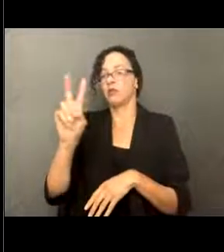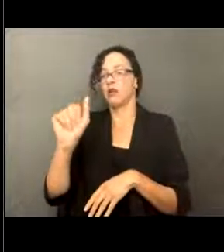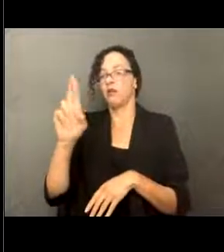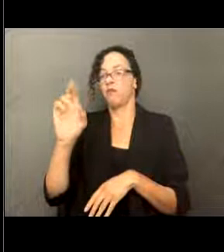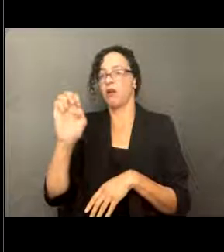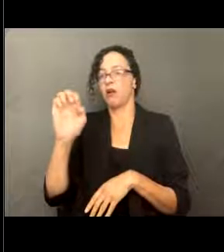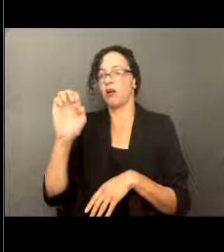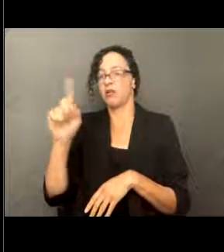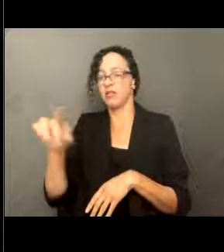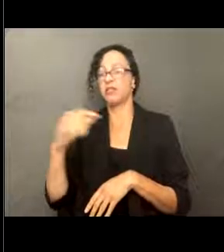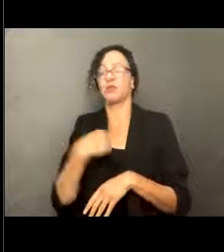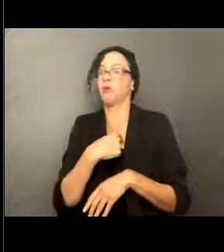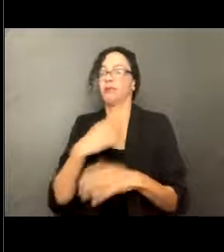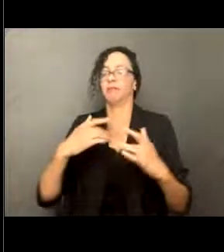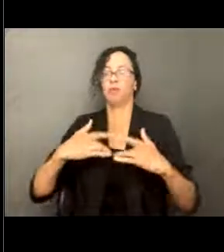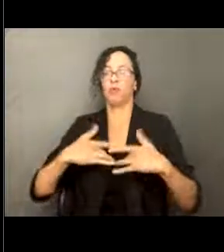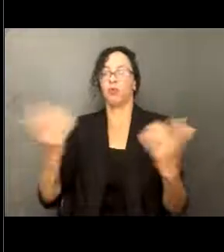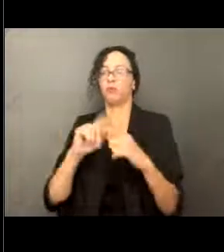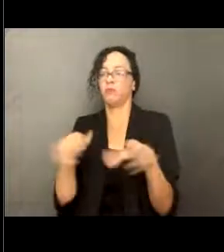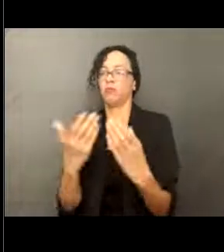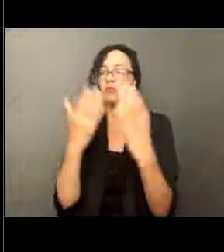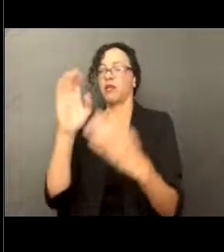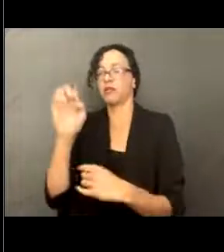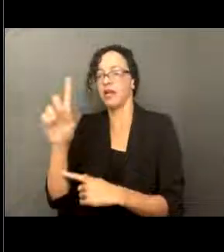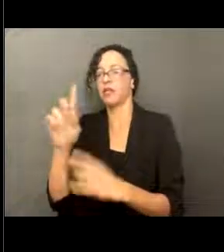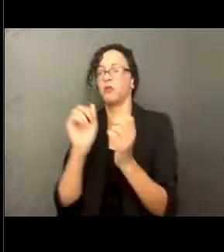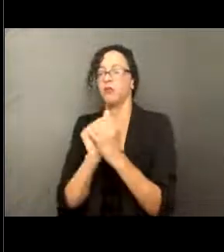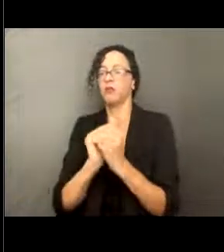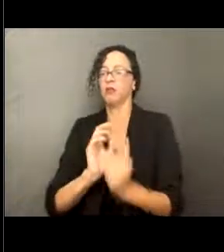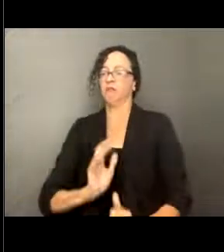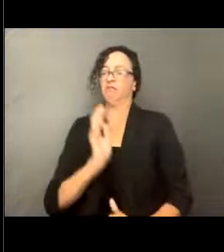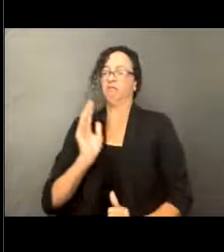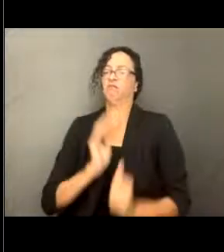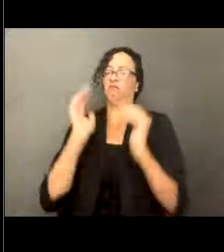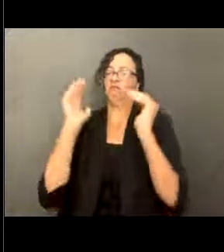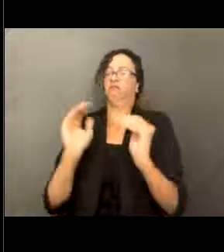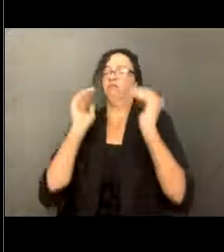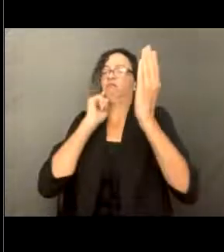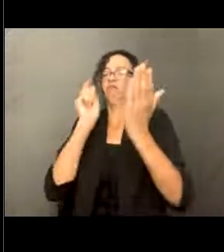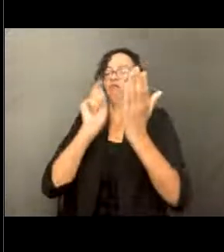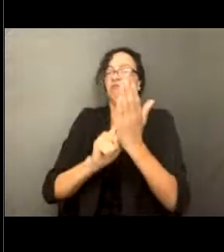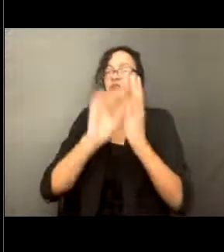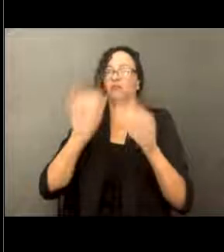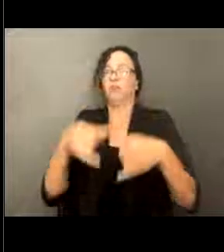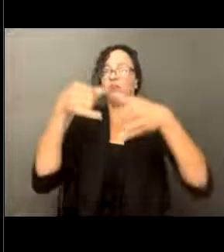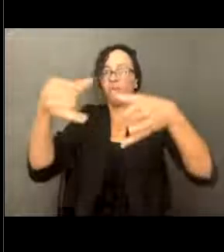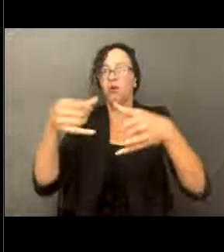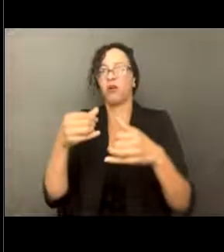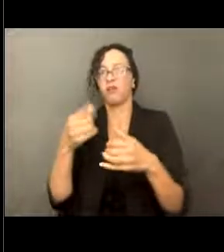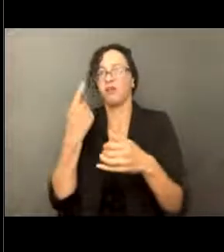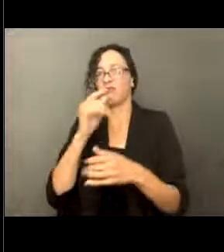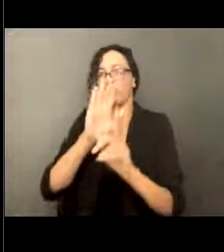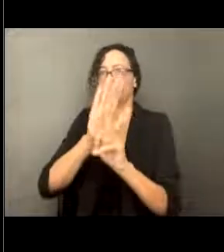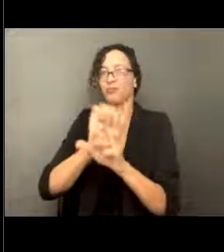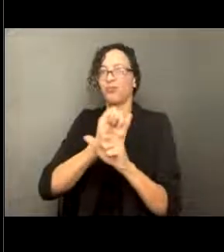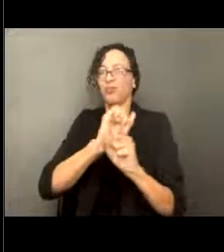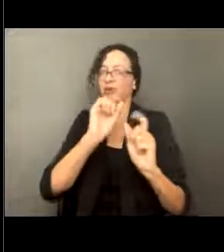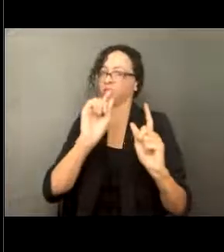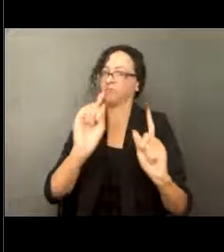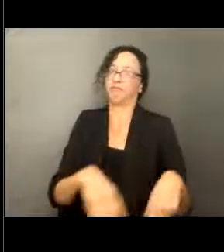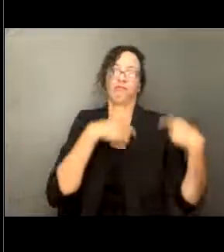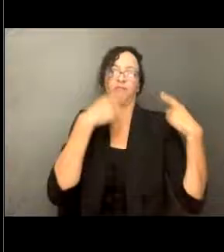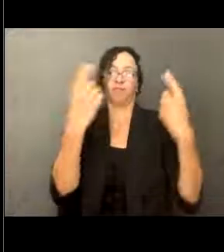Superior Accomplishment Award for his more than a decade of work with the commission, most significantly through the pandemic, to